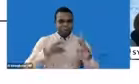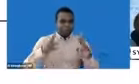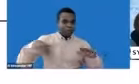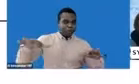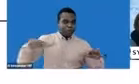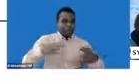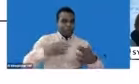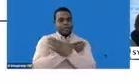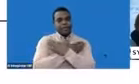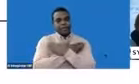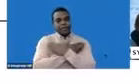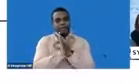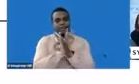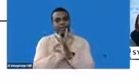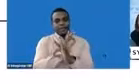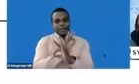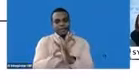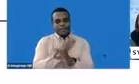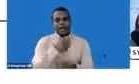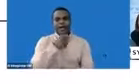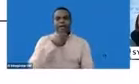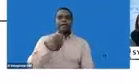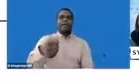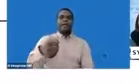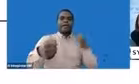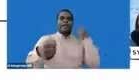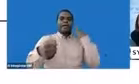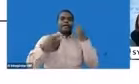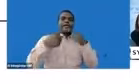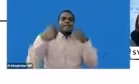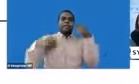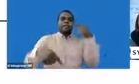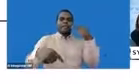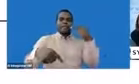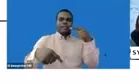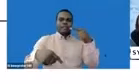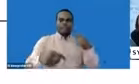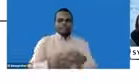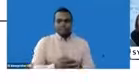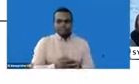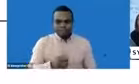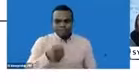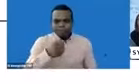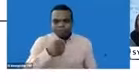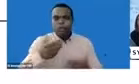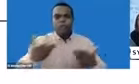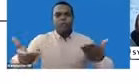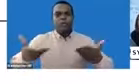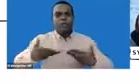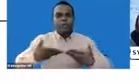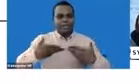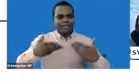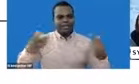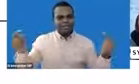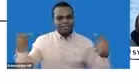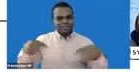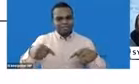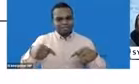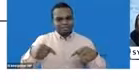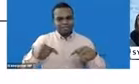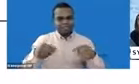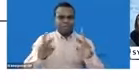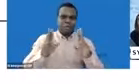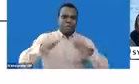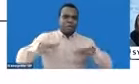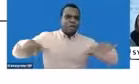Welcome back. I hope you had a good break, and we are now going to hear about the module